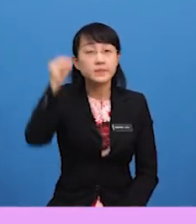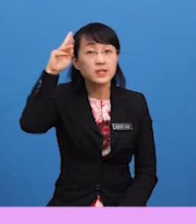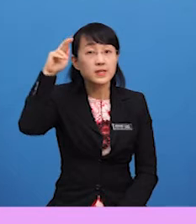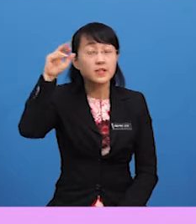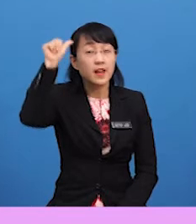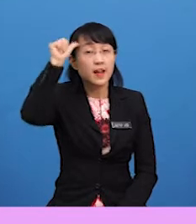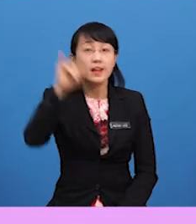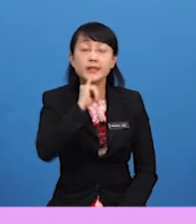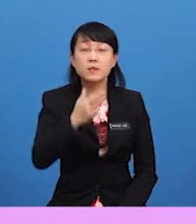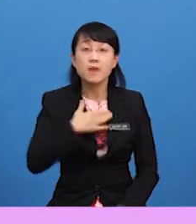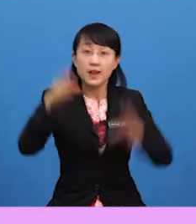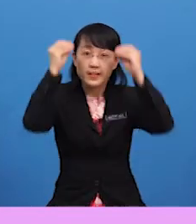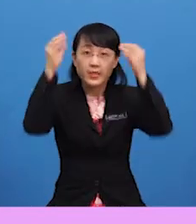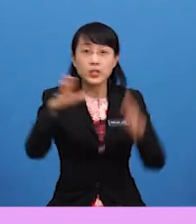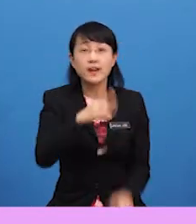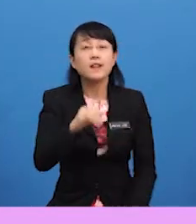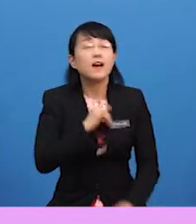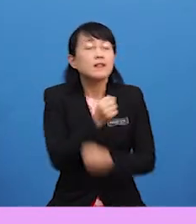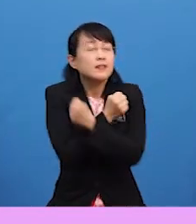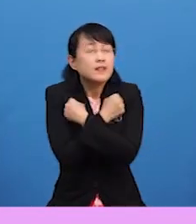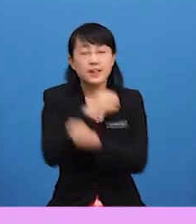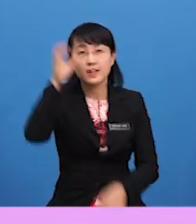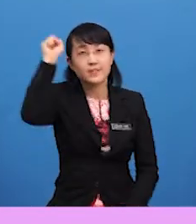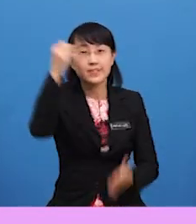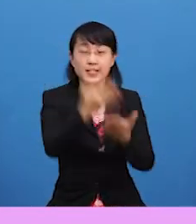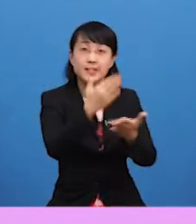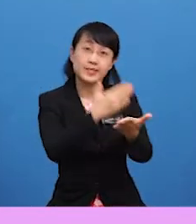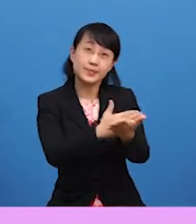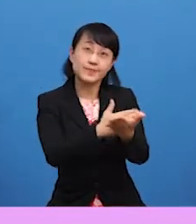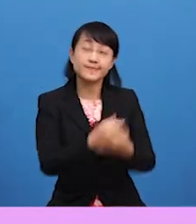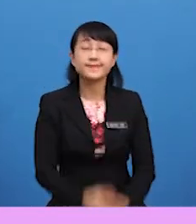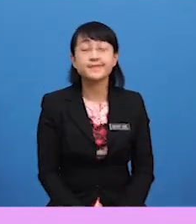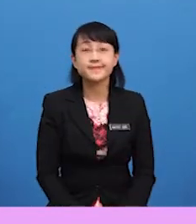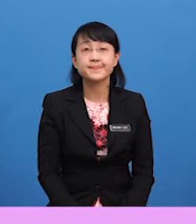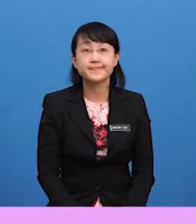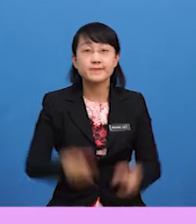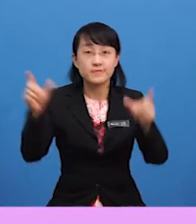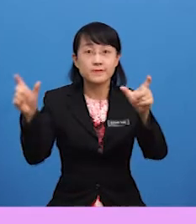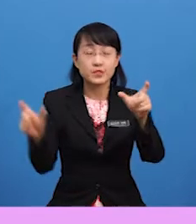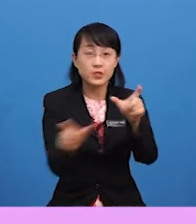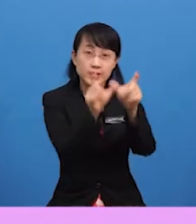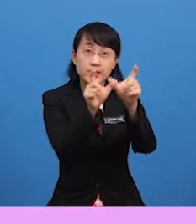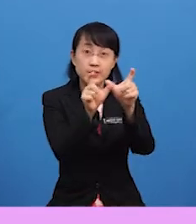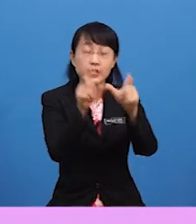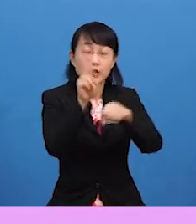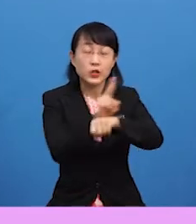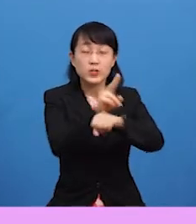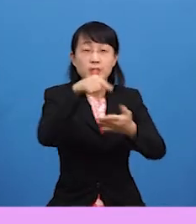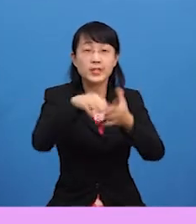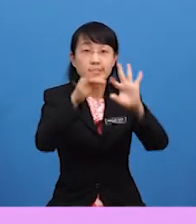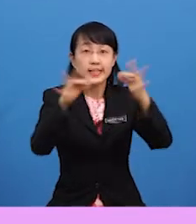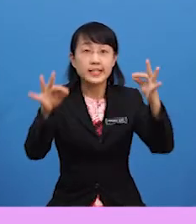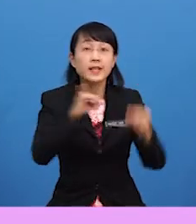is my teacher and I love his lessons. The conjunction used in this sentence is